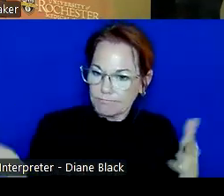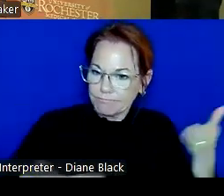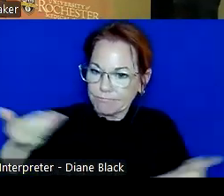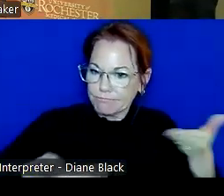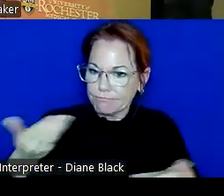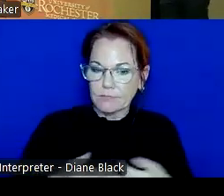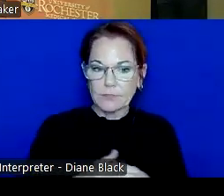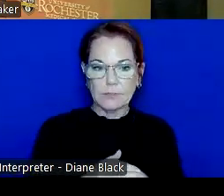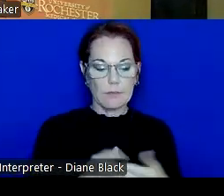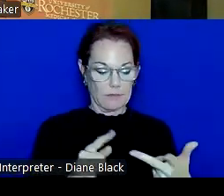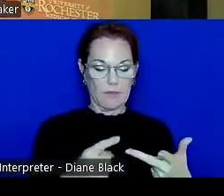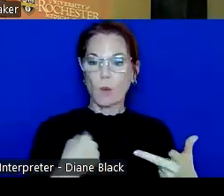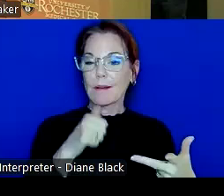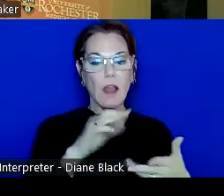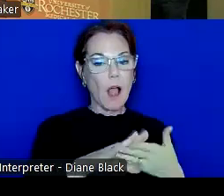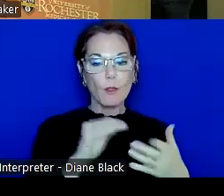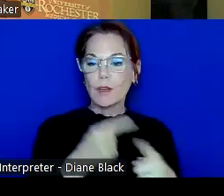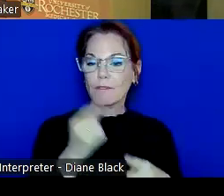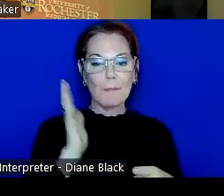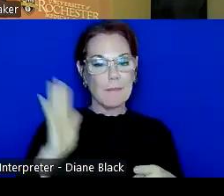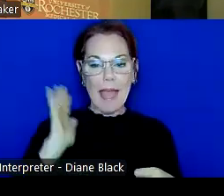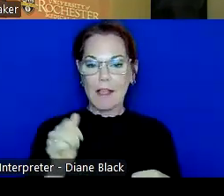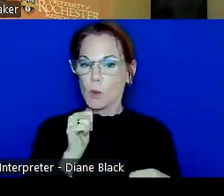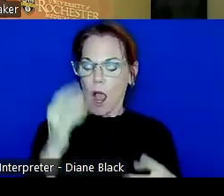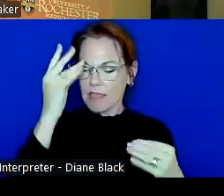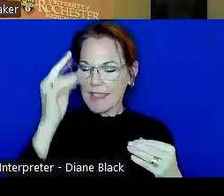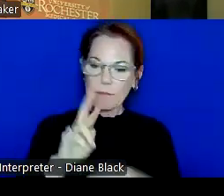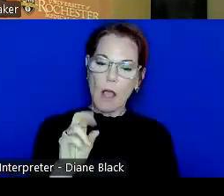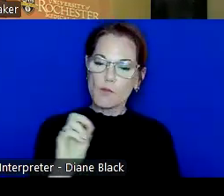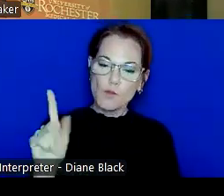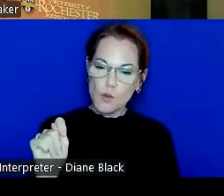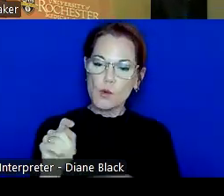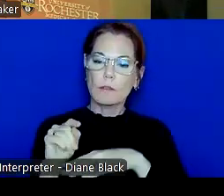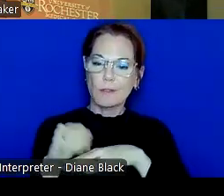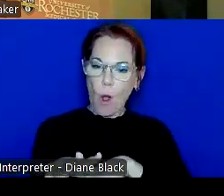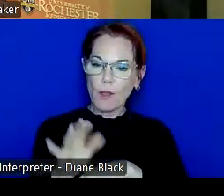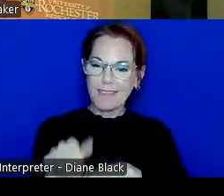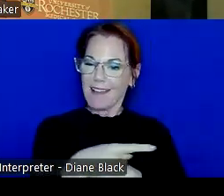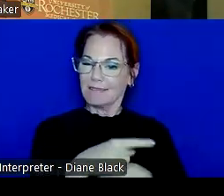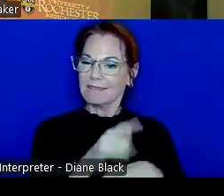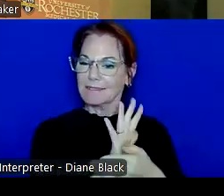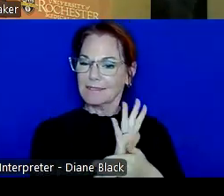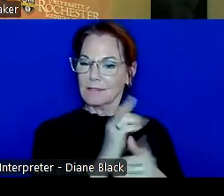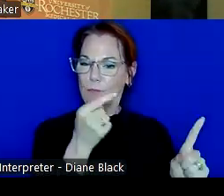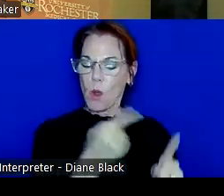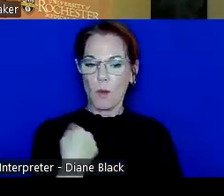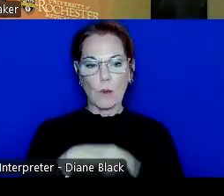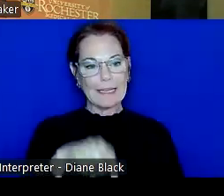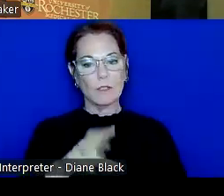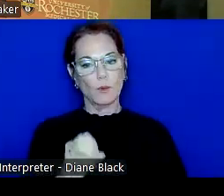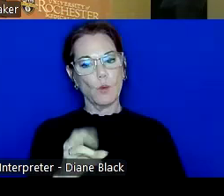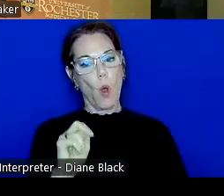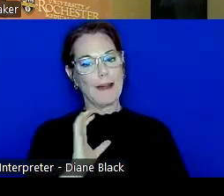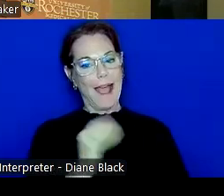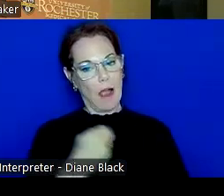not learning from the past. We're not looking always at those root causes, is what the film and some of this stuck out to us. We need to own our own history. We